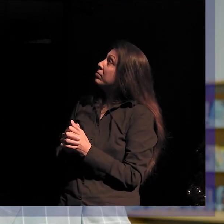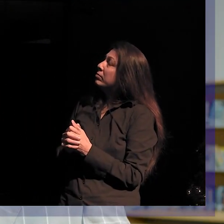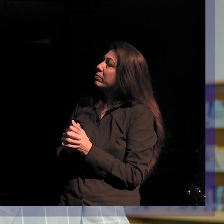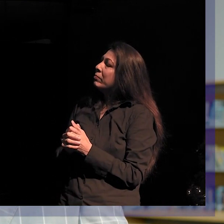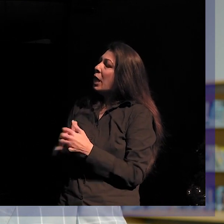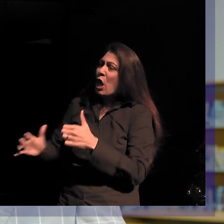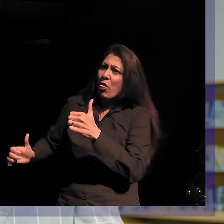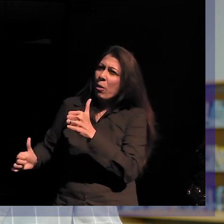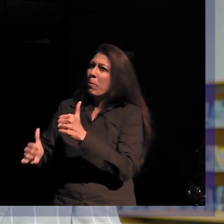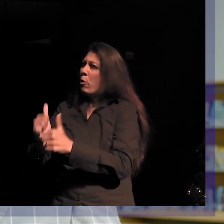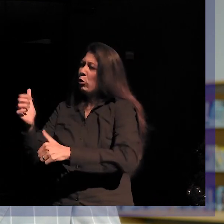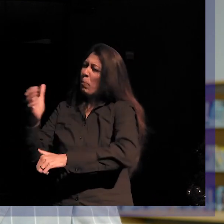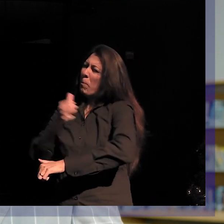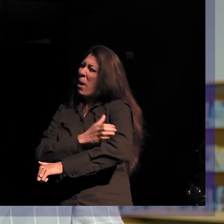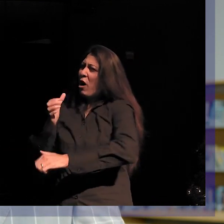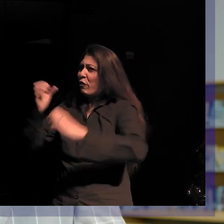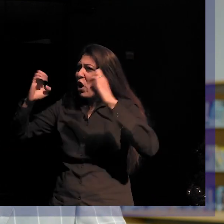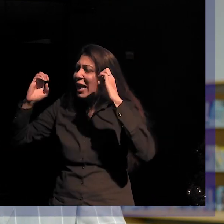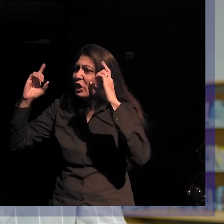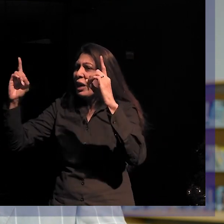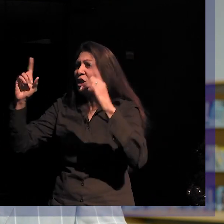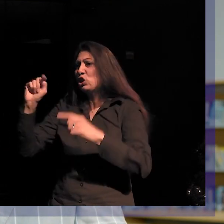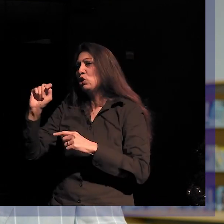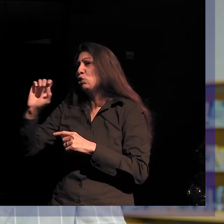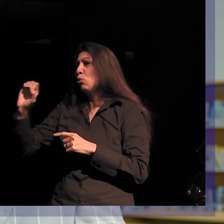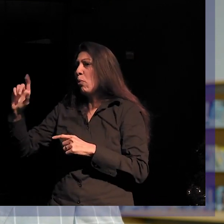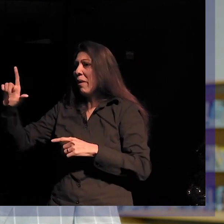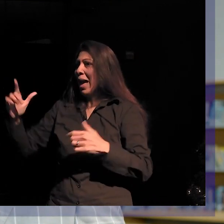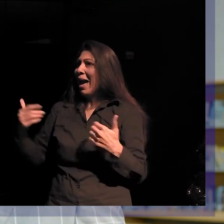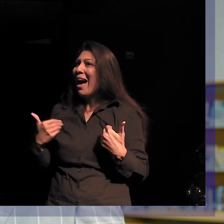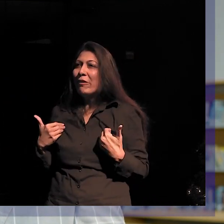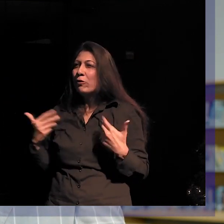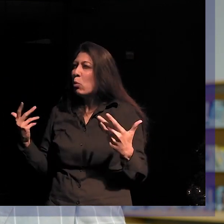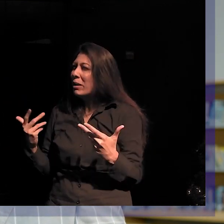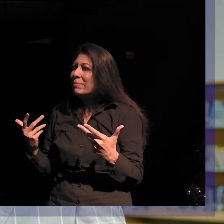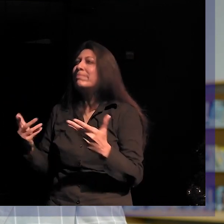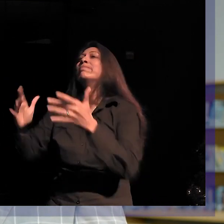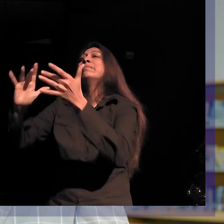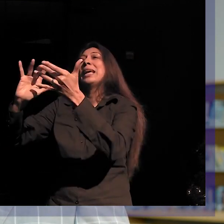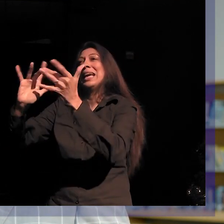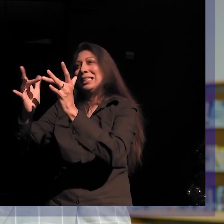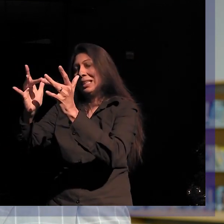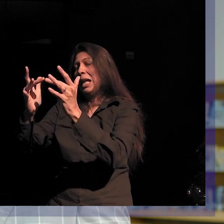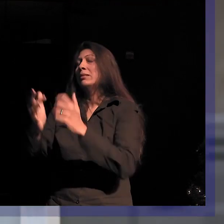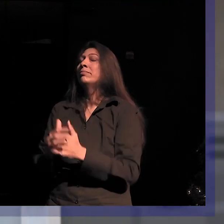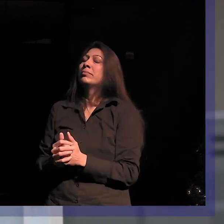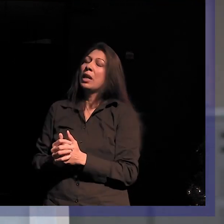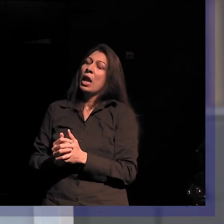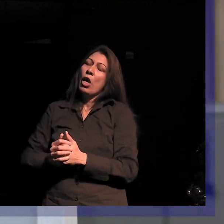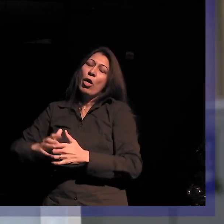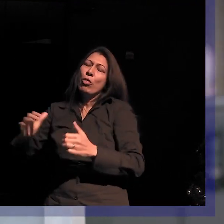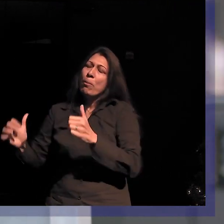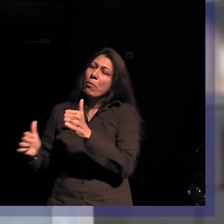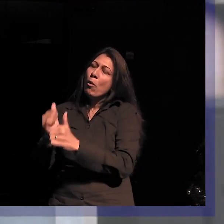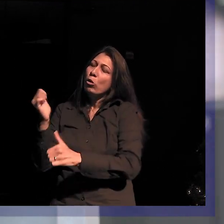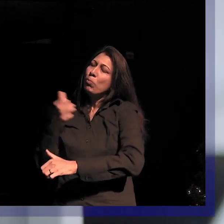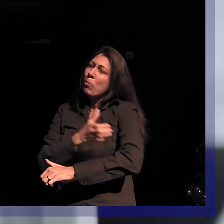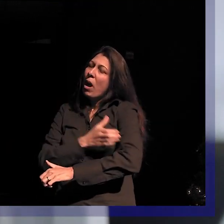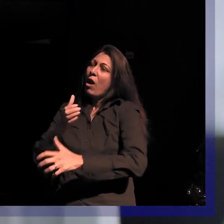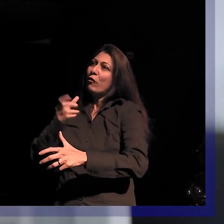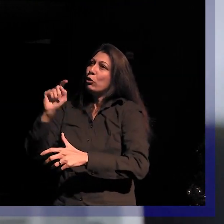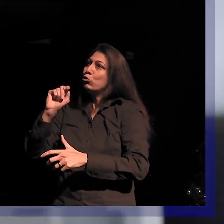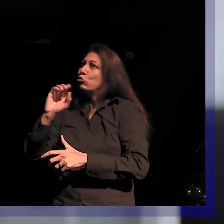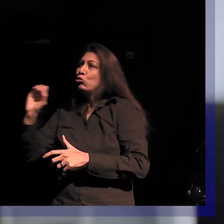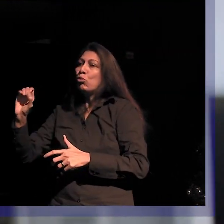The most powerful educational tool that we have is the internet. The most powerful educational tool we have